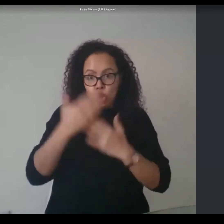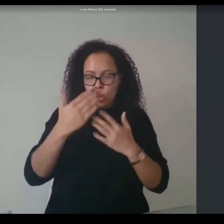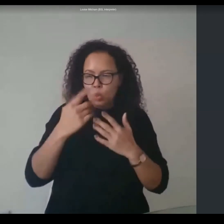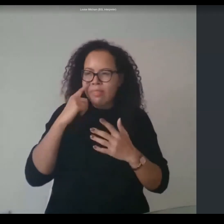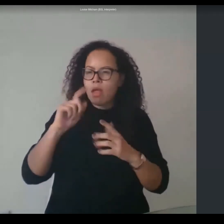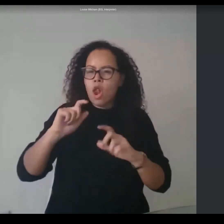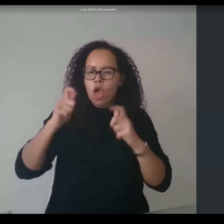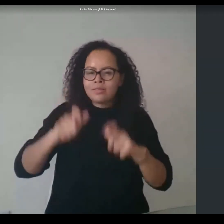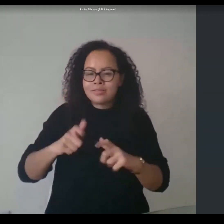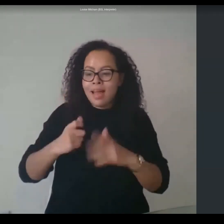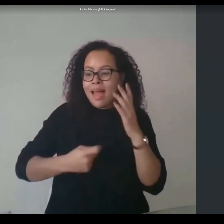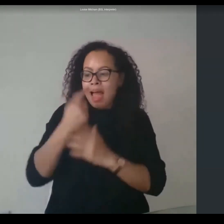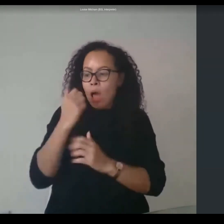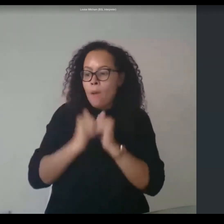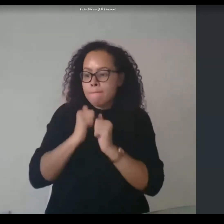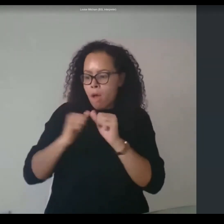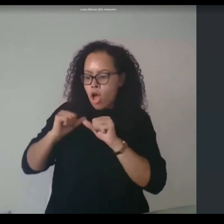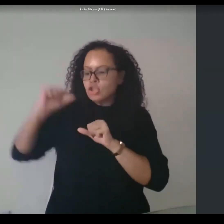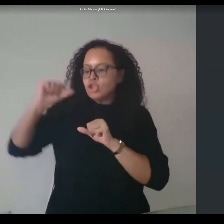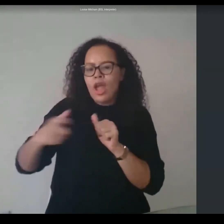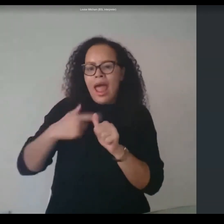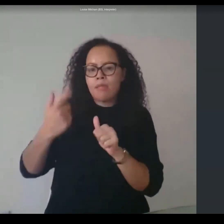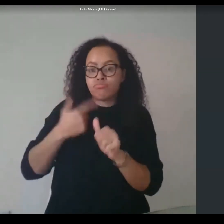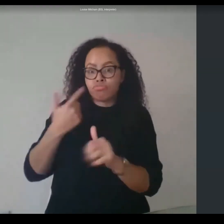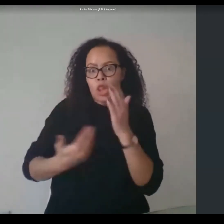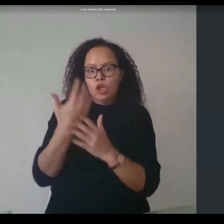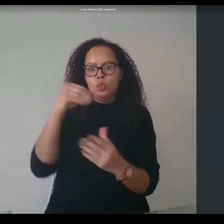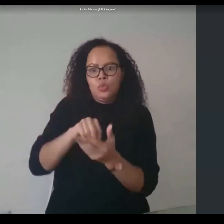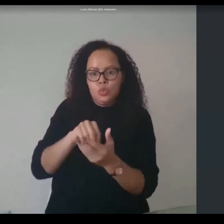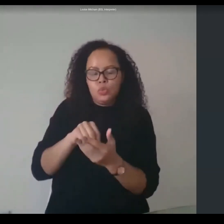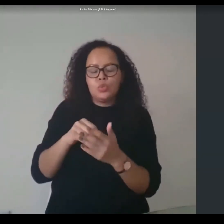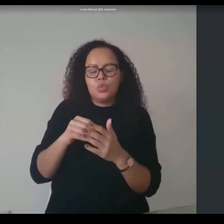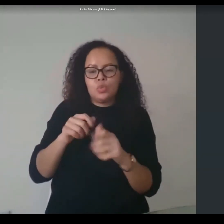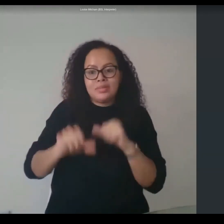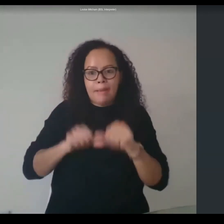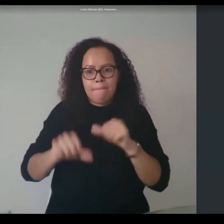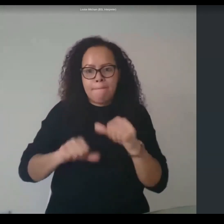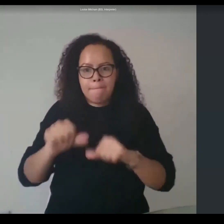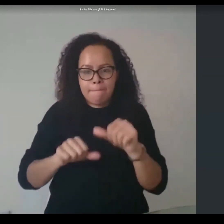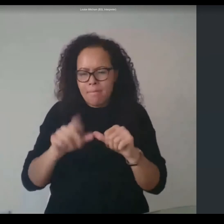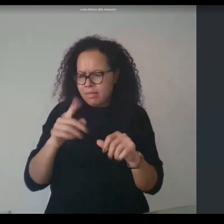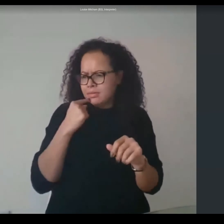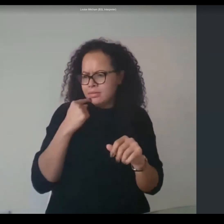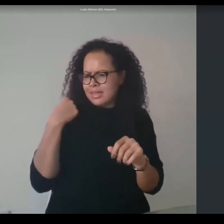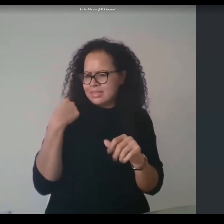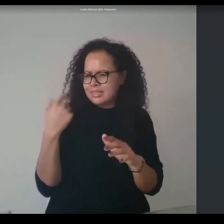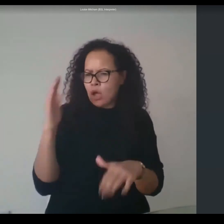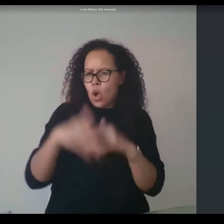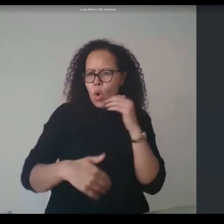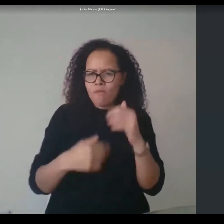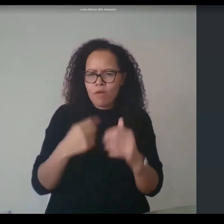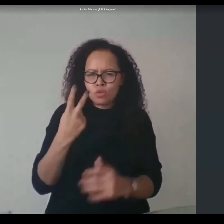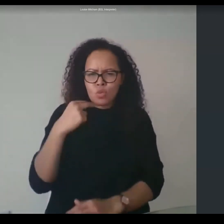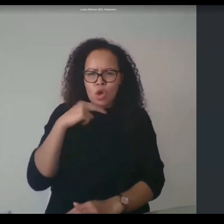lockdown. And right now, today, as of yesterday, there's been over 238